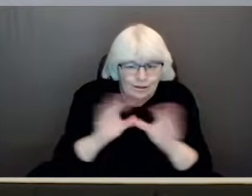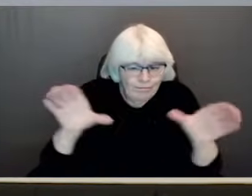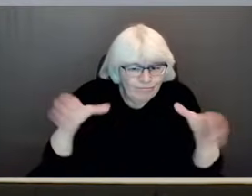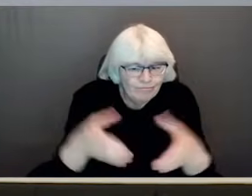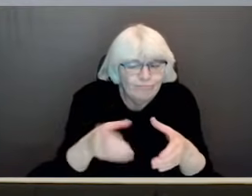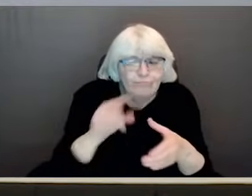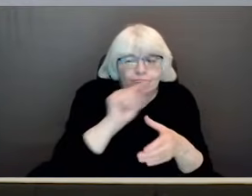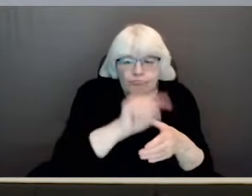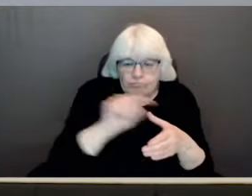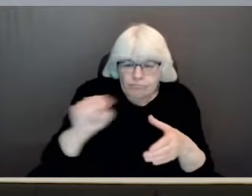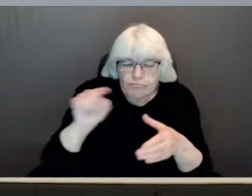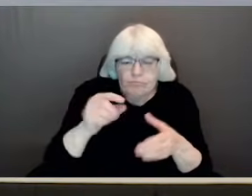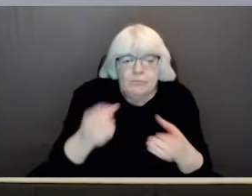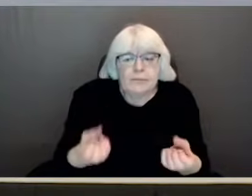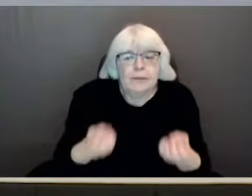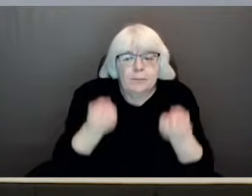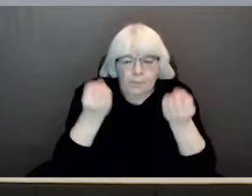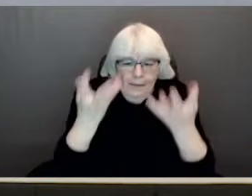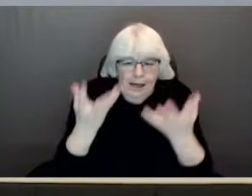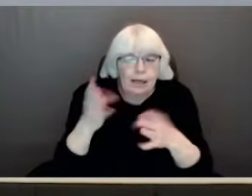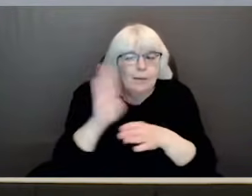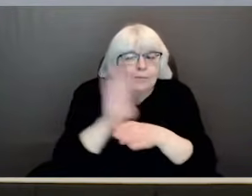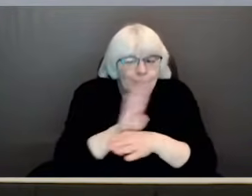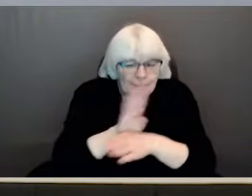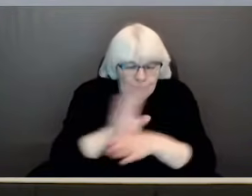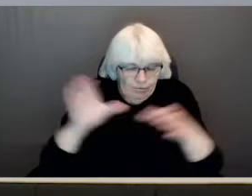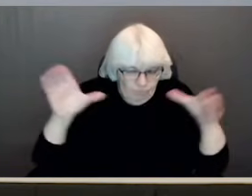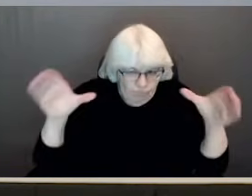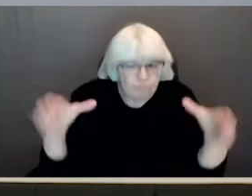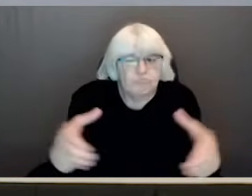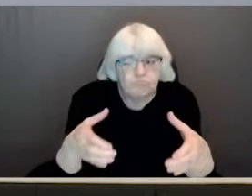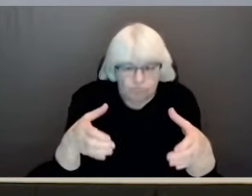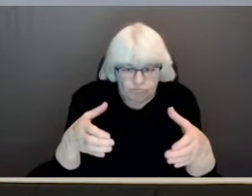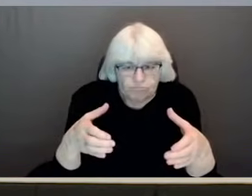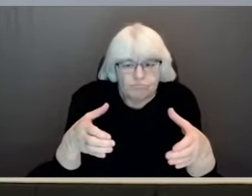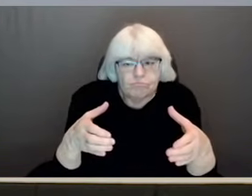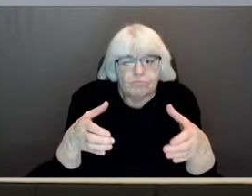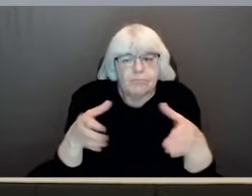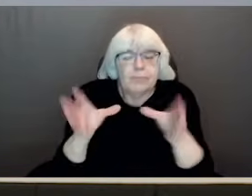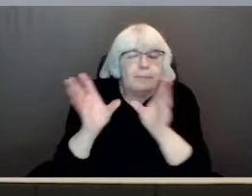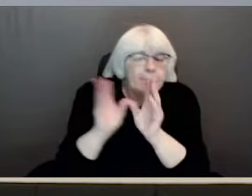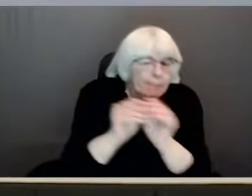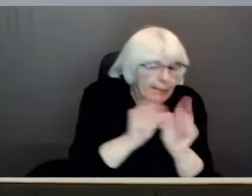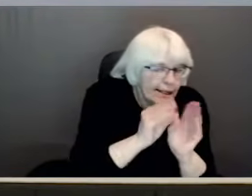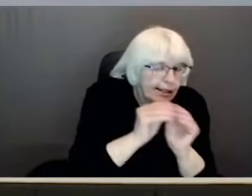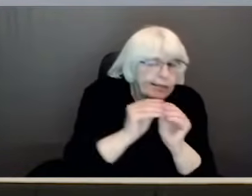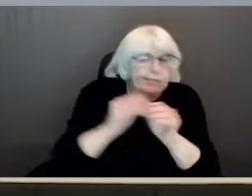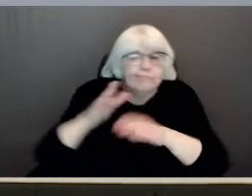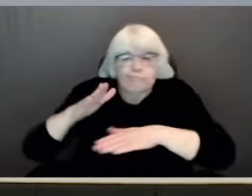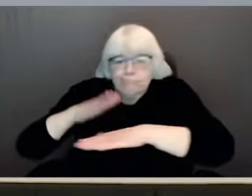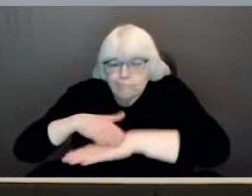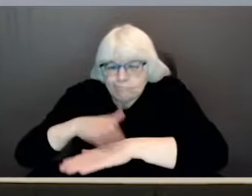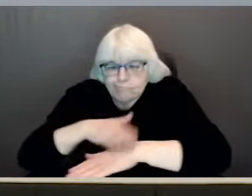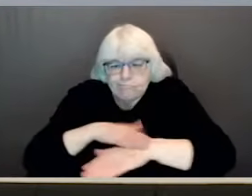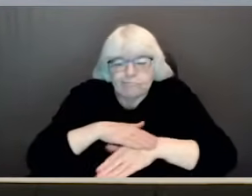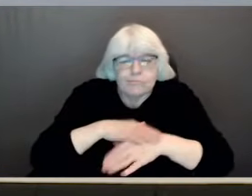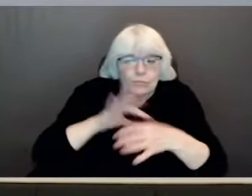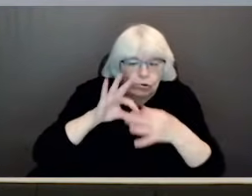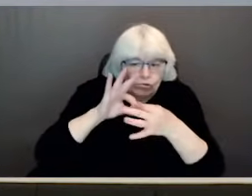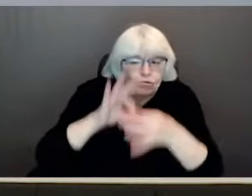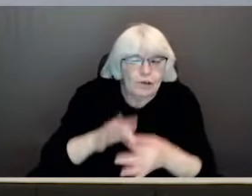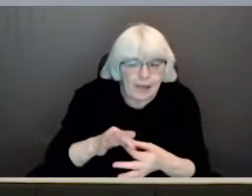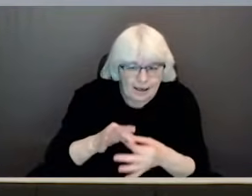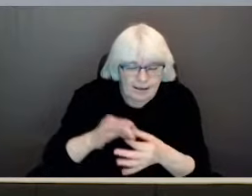So I think the PI Verifier app system will align with the verification systems in Atlantic